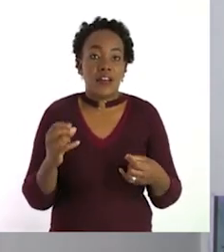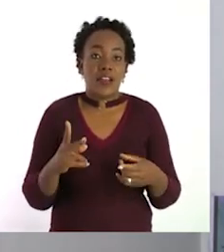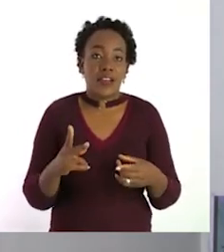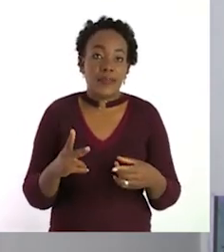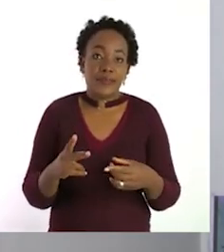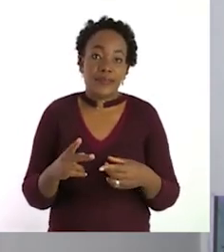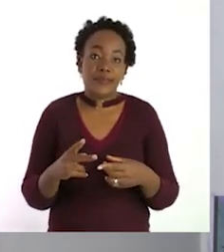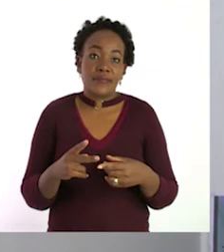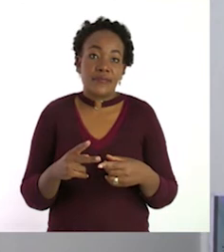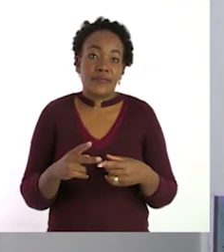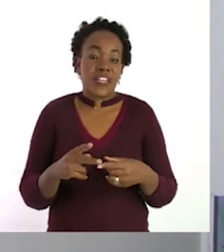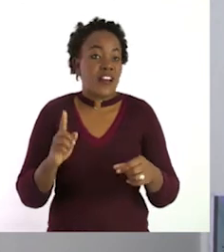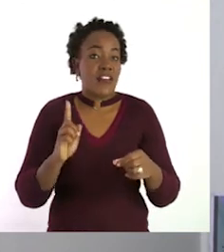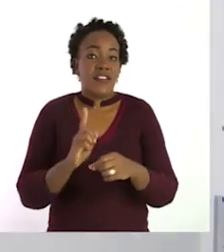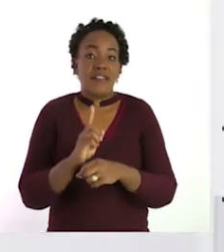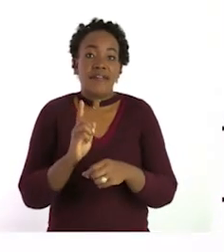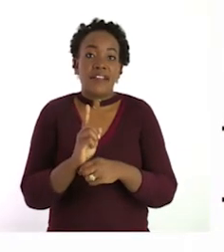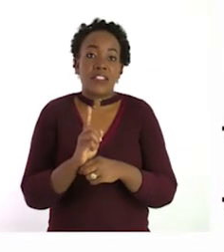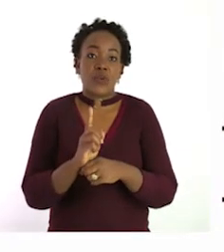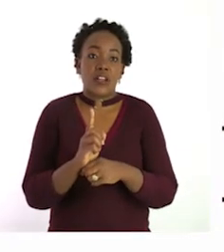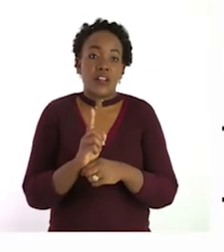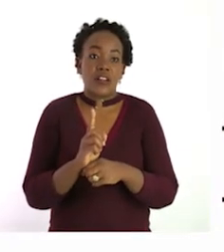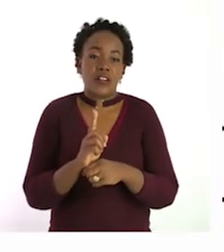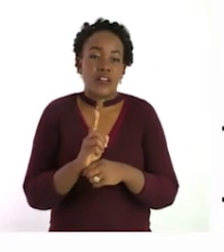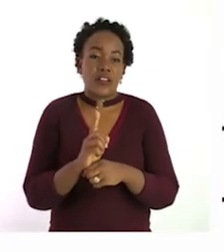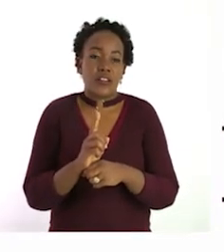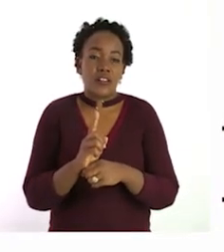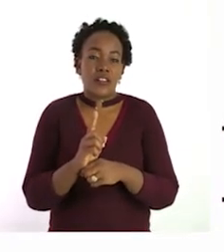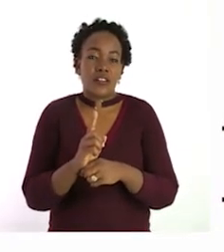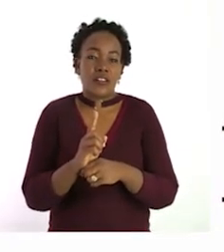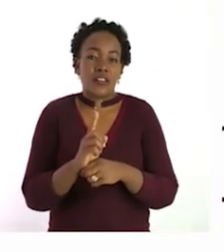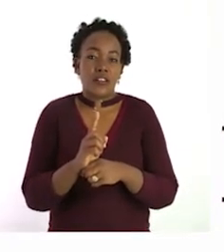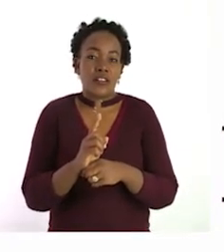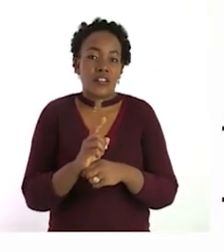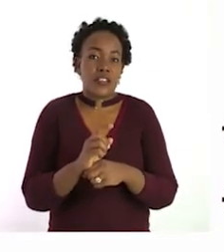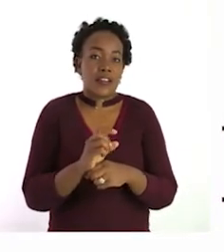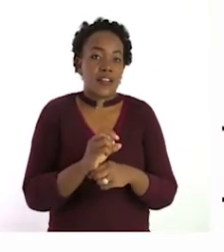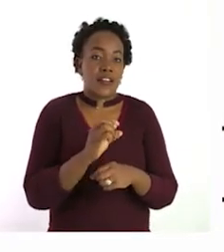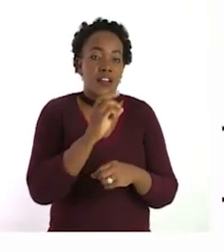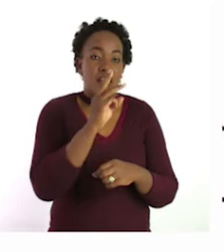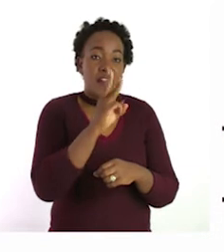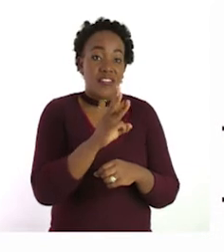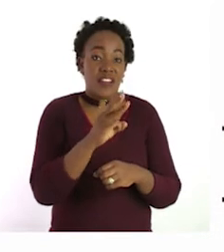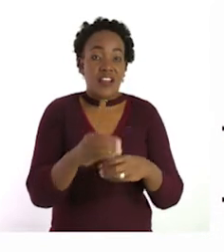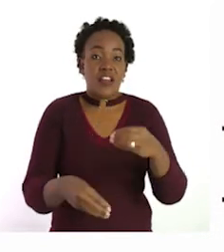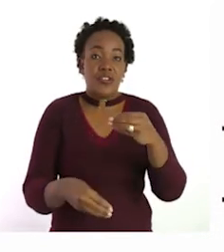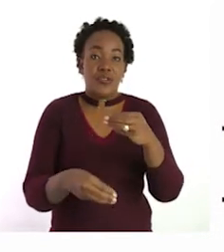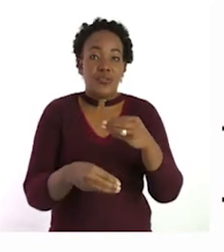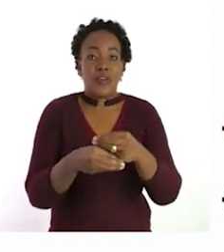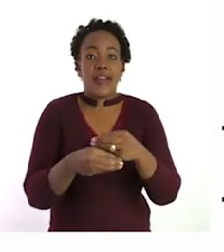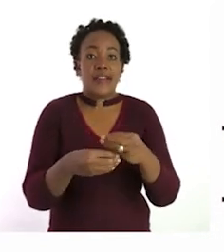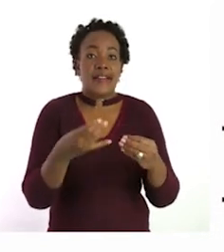Our first question is 3 plus 7.